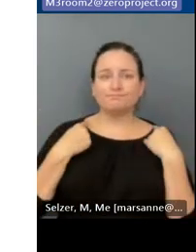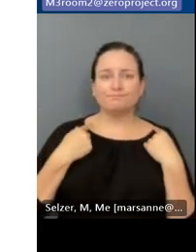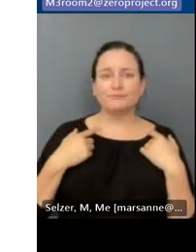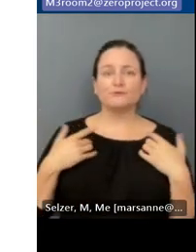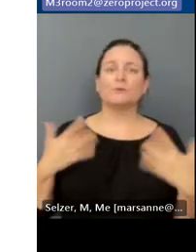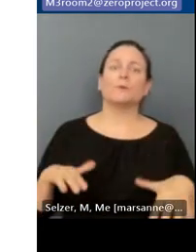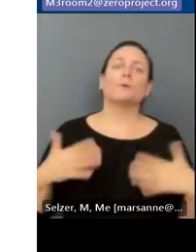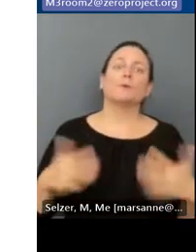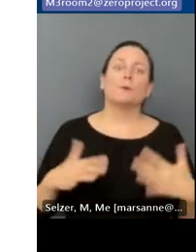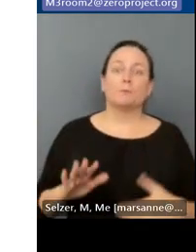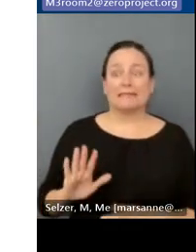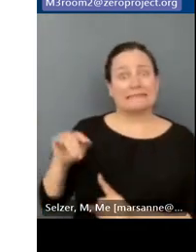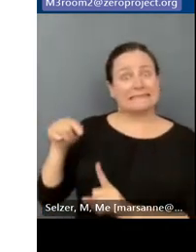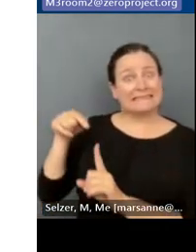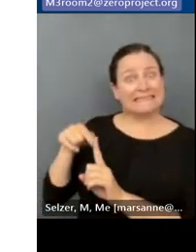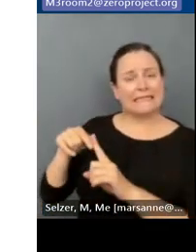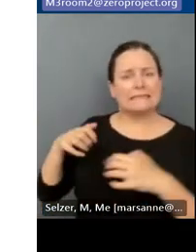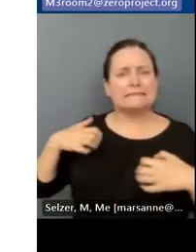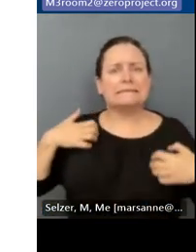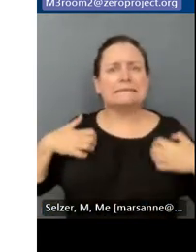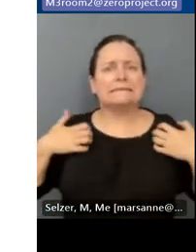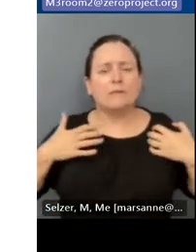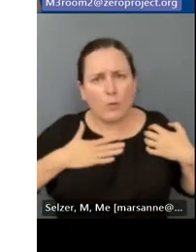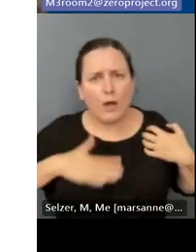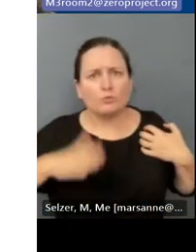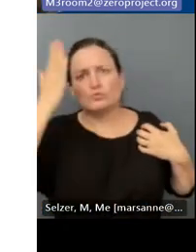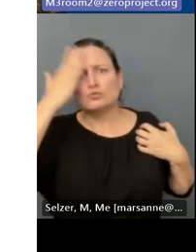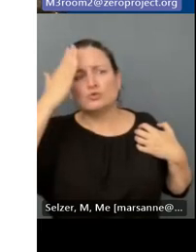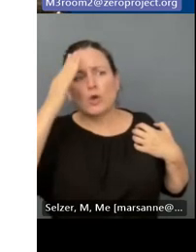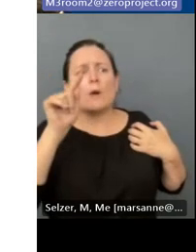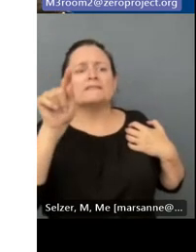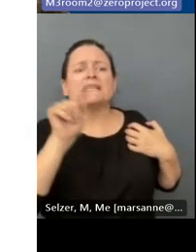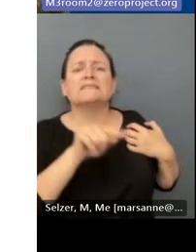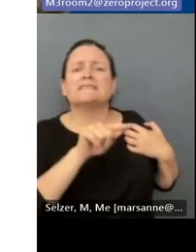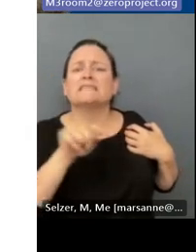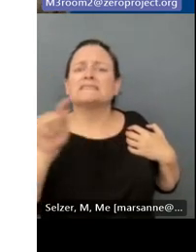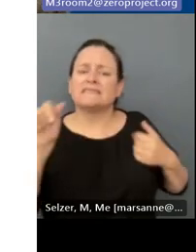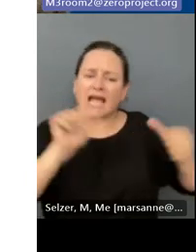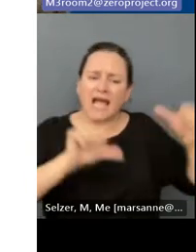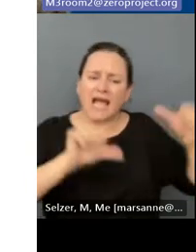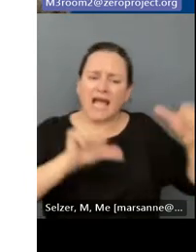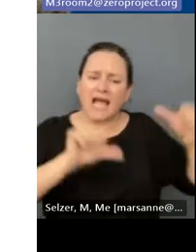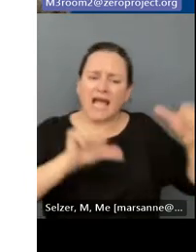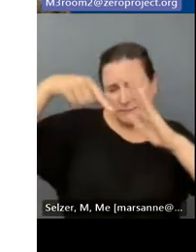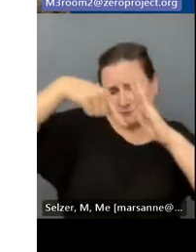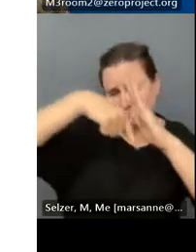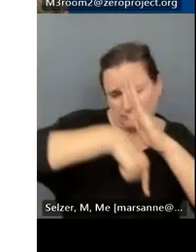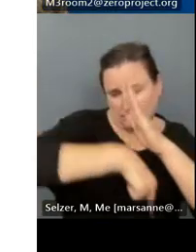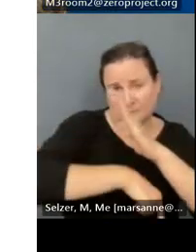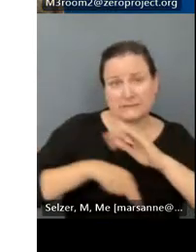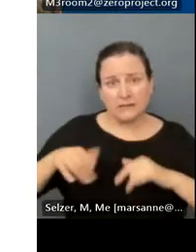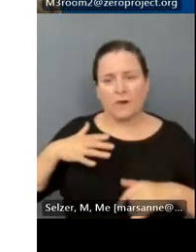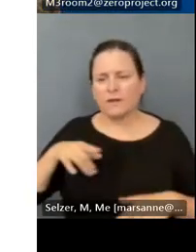his curiosities about centrifuge, microbes, fume hood, cultures, everything that he saw in my lab.